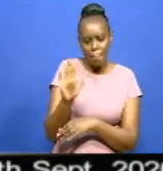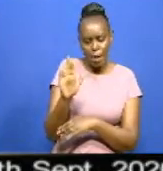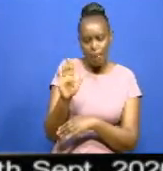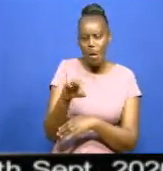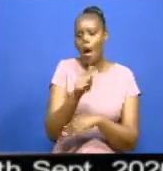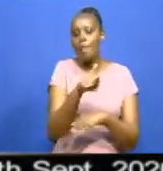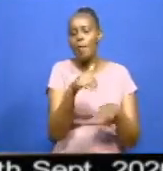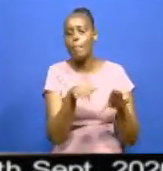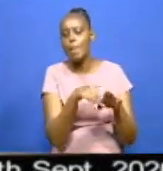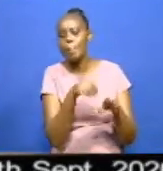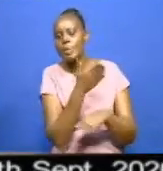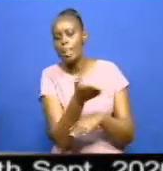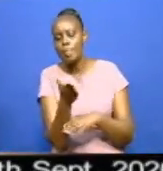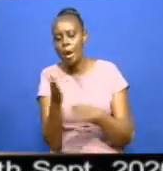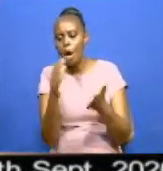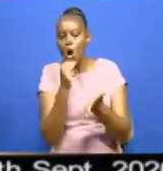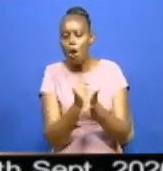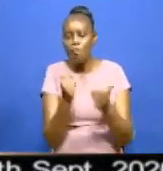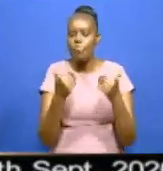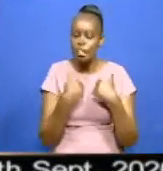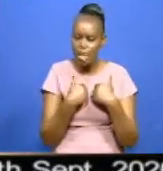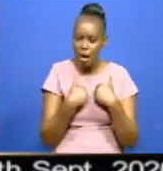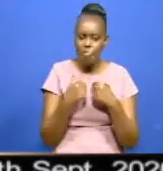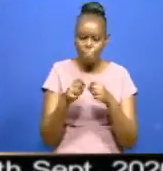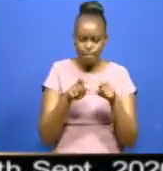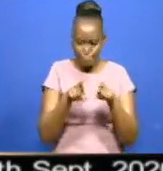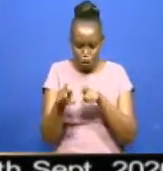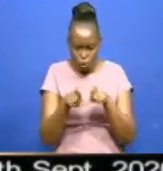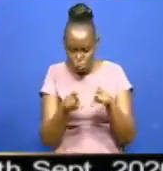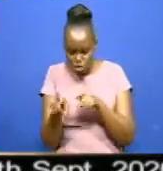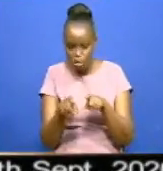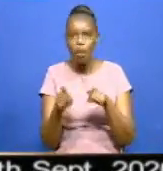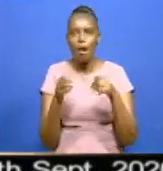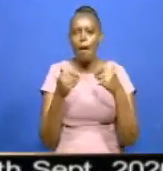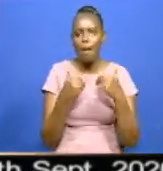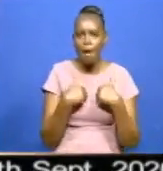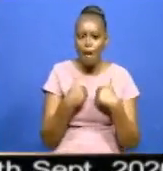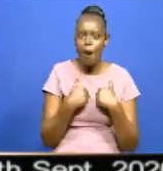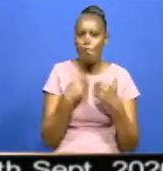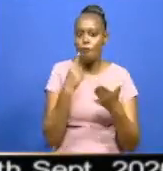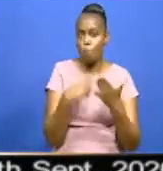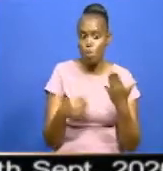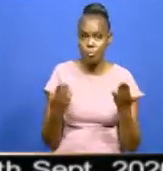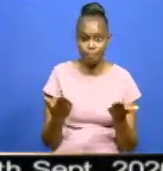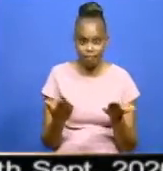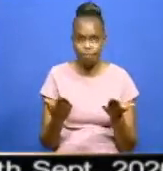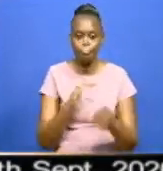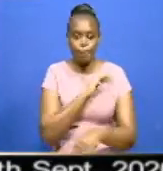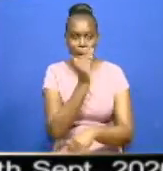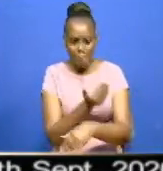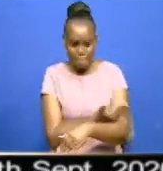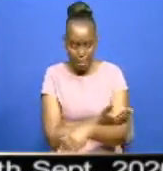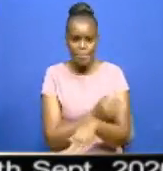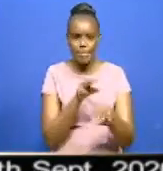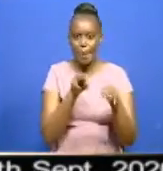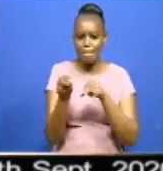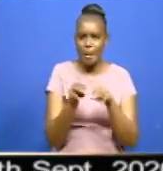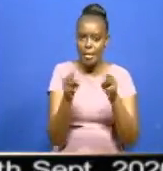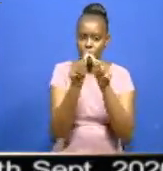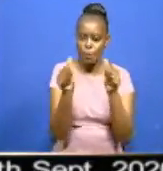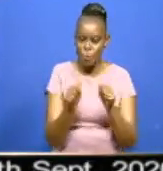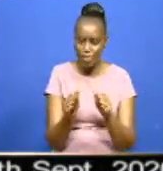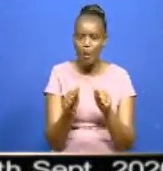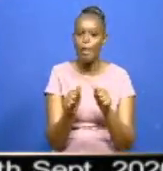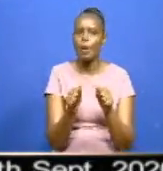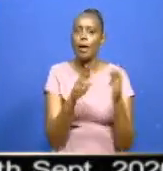colleagues, then that office will have the teeth to bite. It will have a capacity to manage its